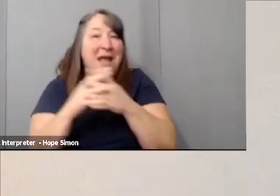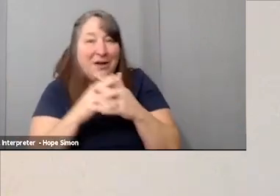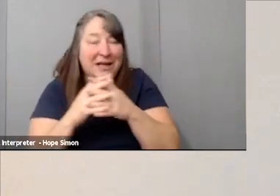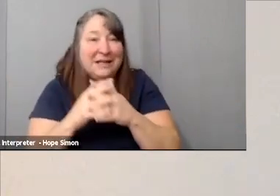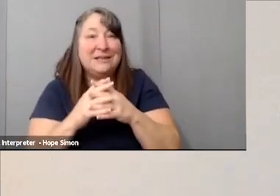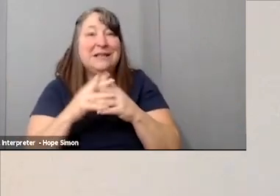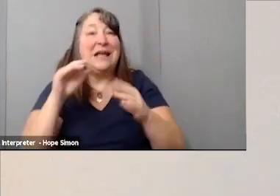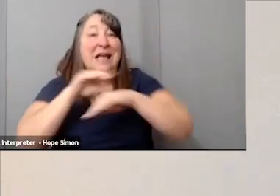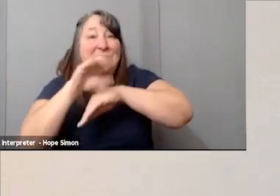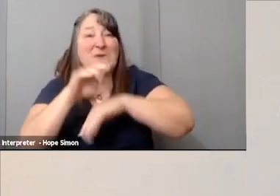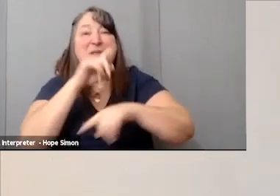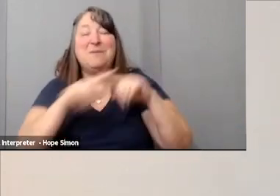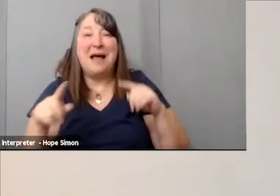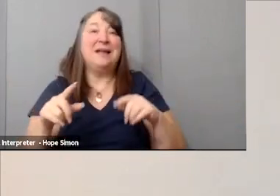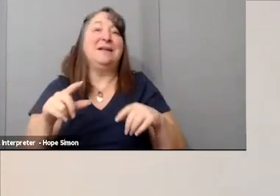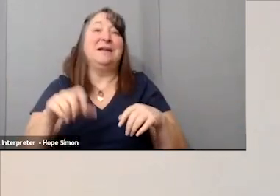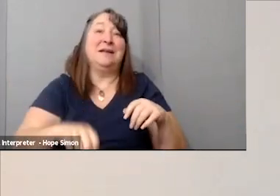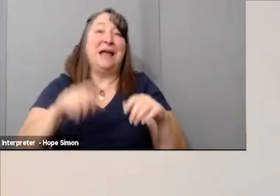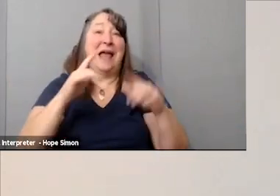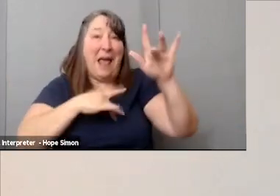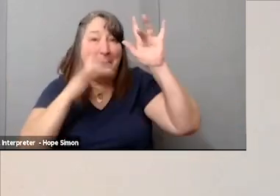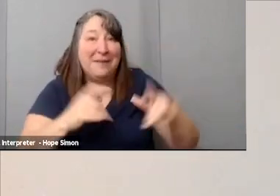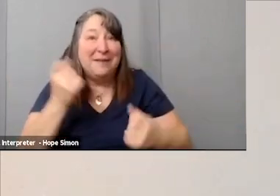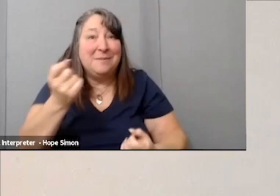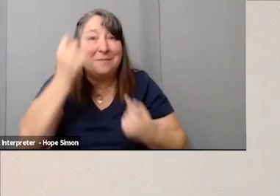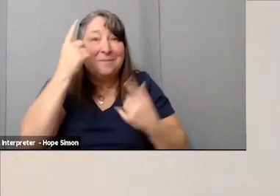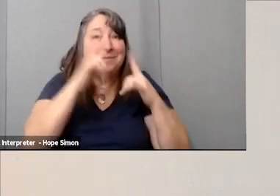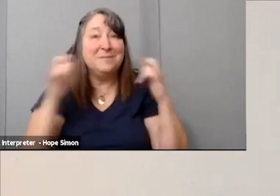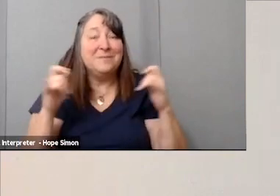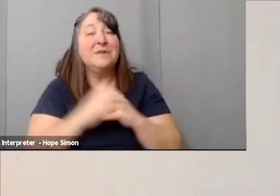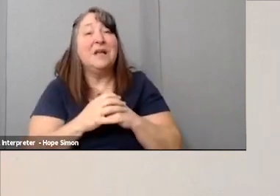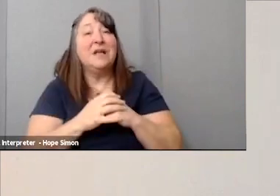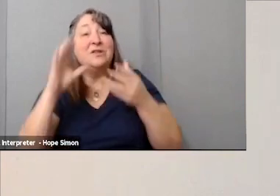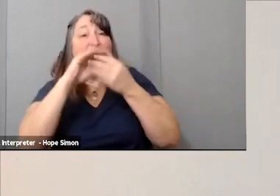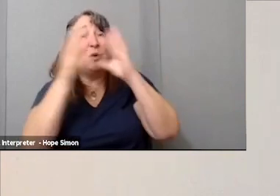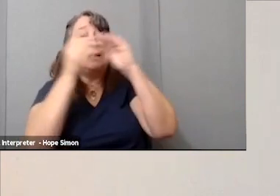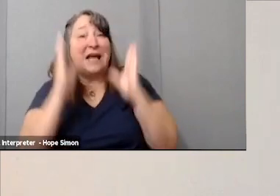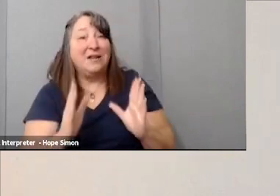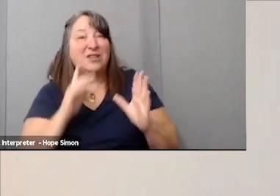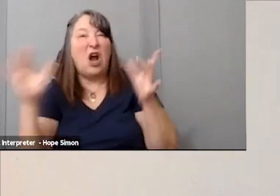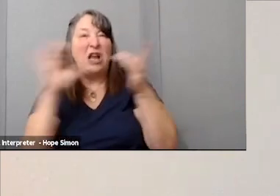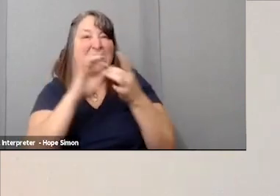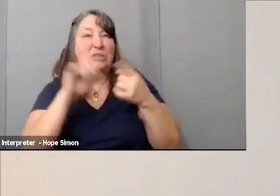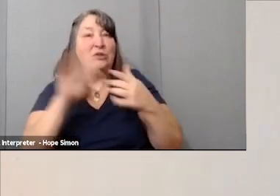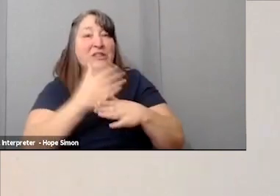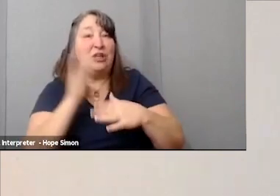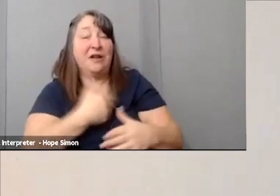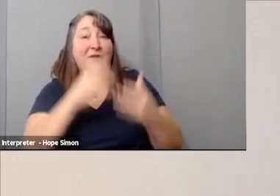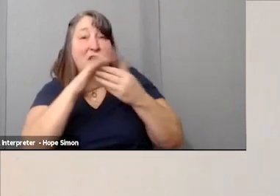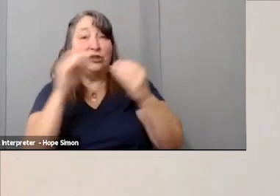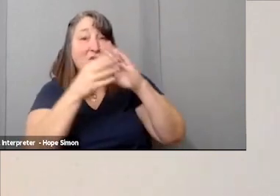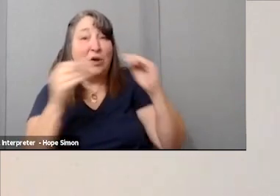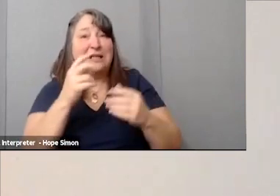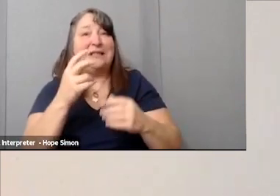and future of marginalized storytellers and communities are inextricably linked to the sharing of our stories and the